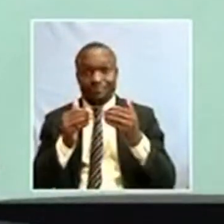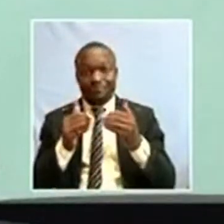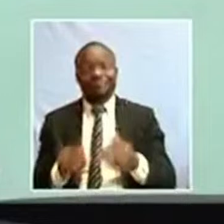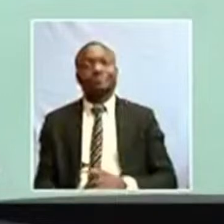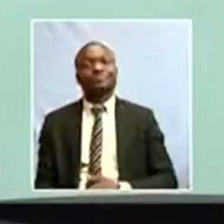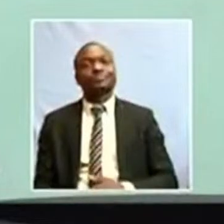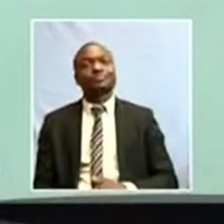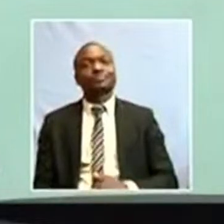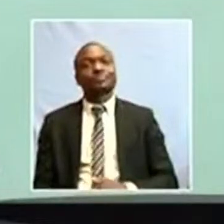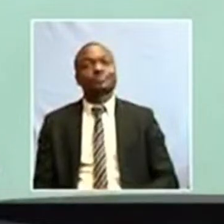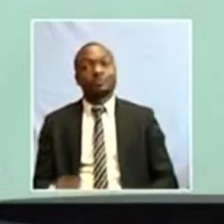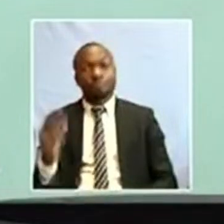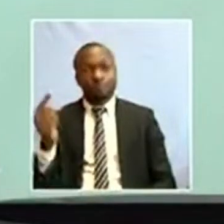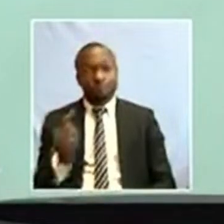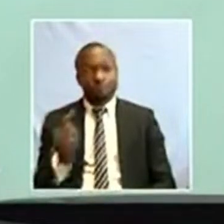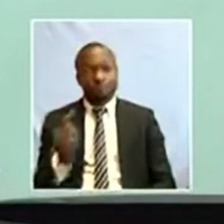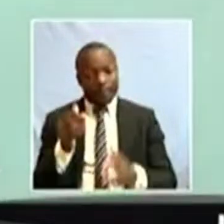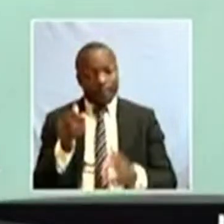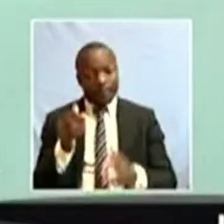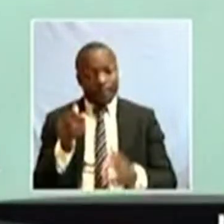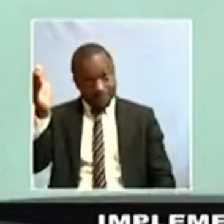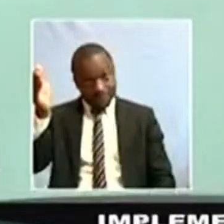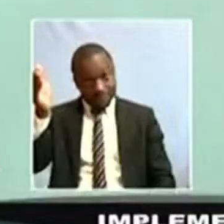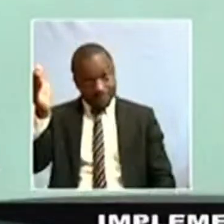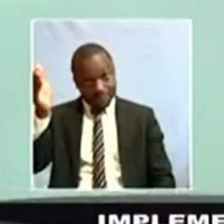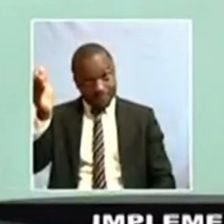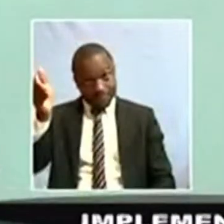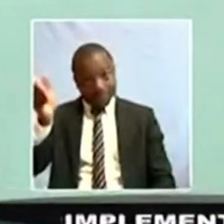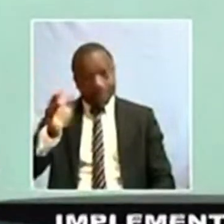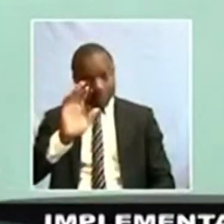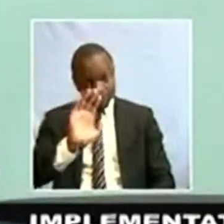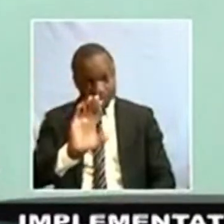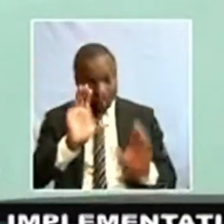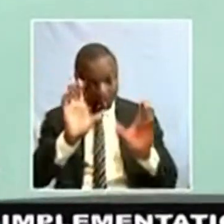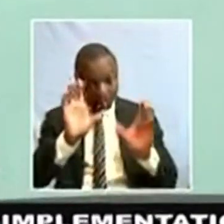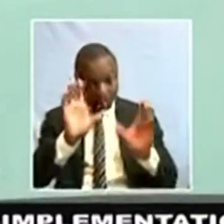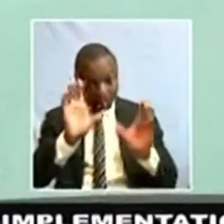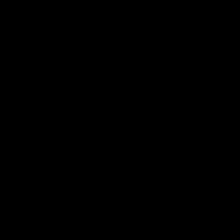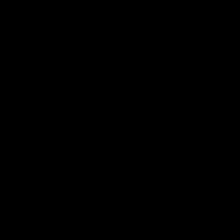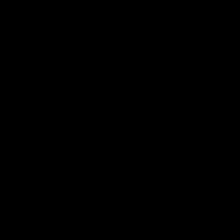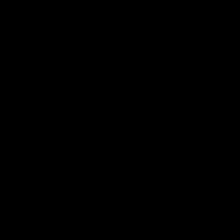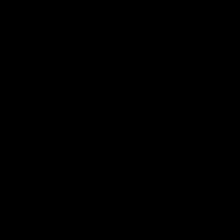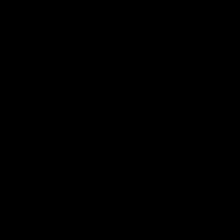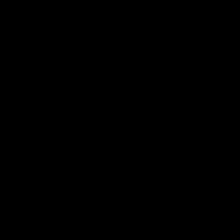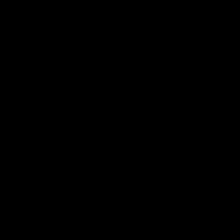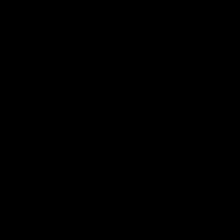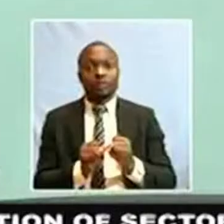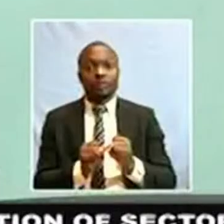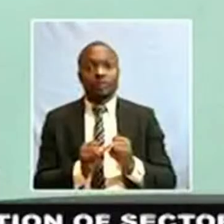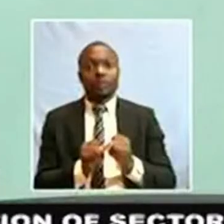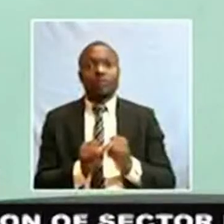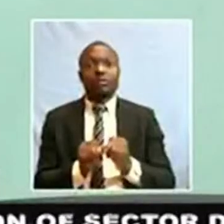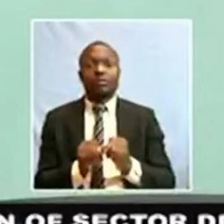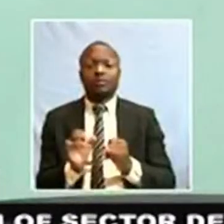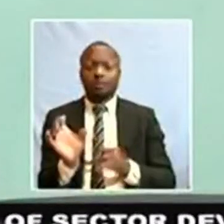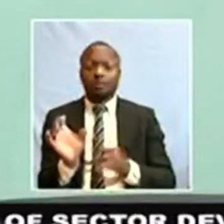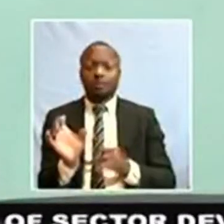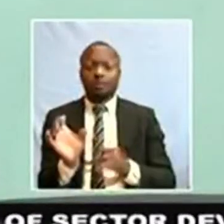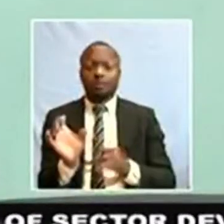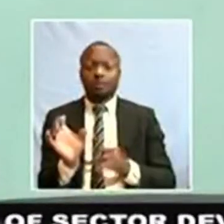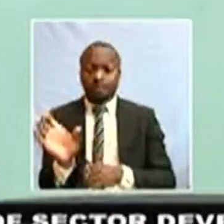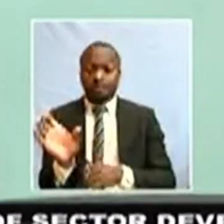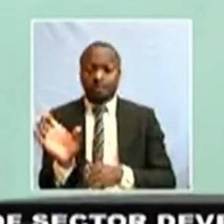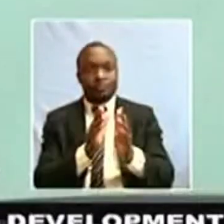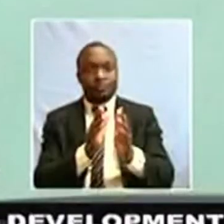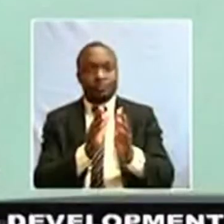So, Chair, we are here to present to your committee on the devolution plans,